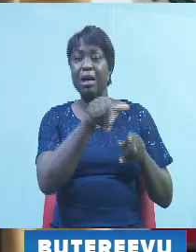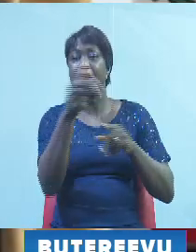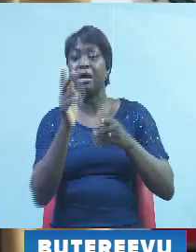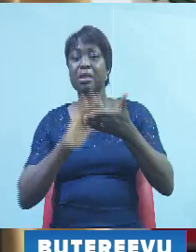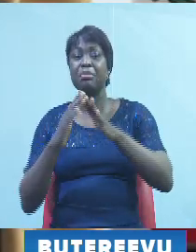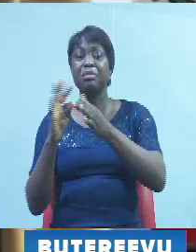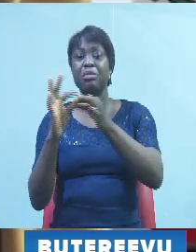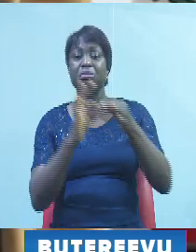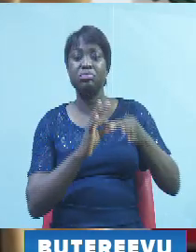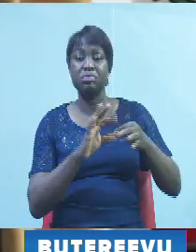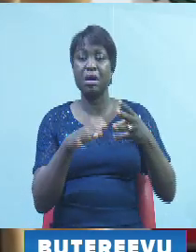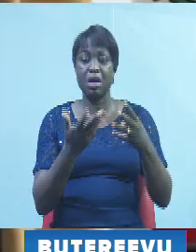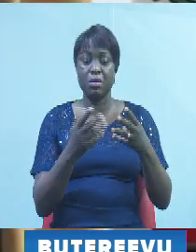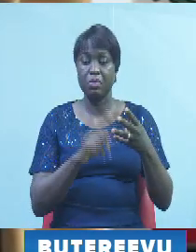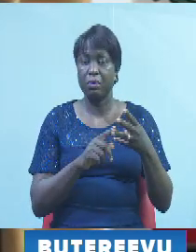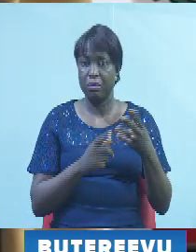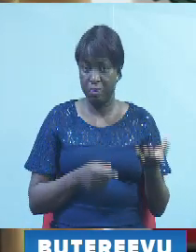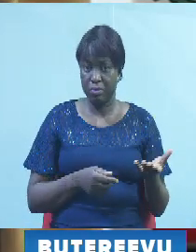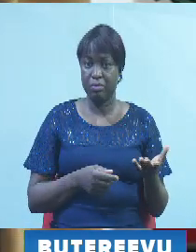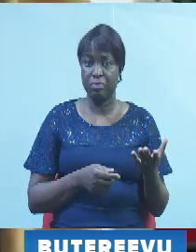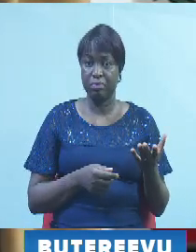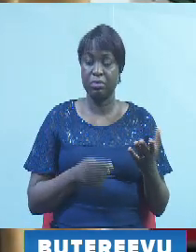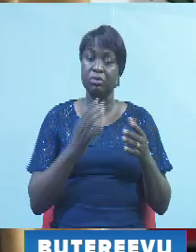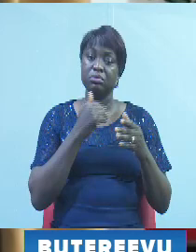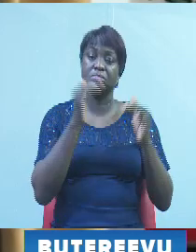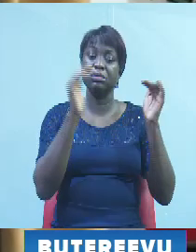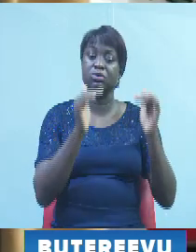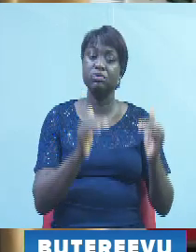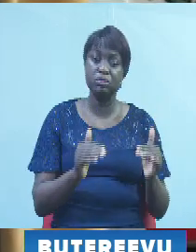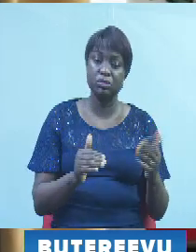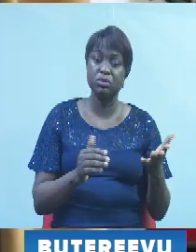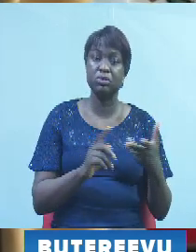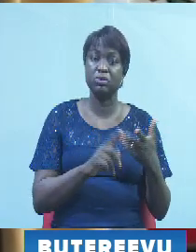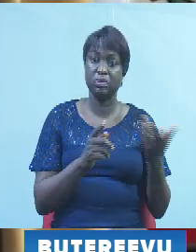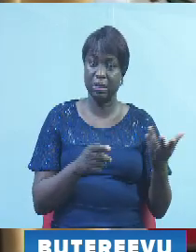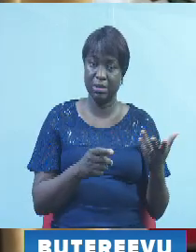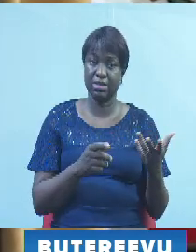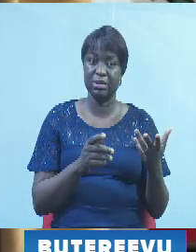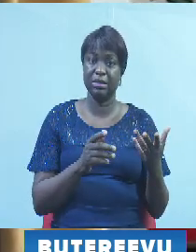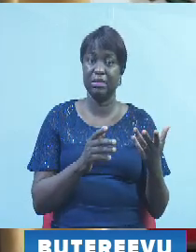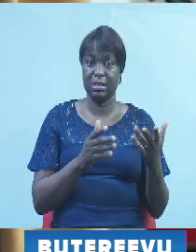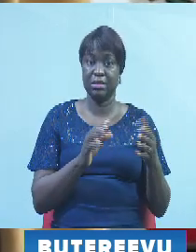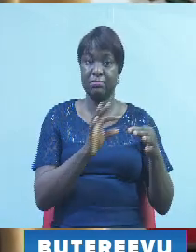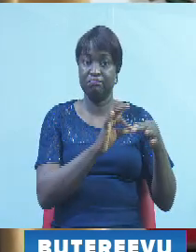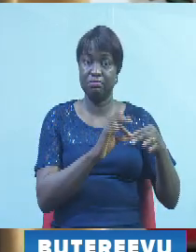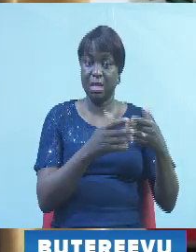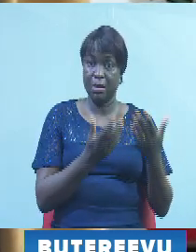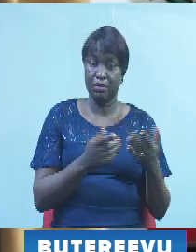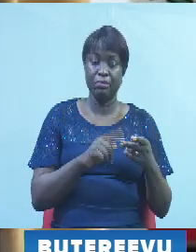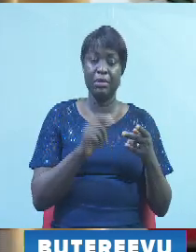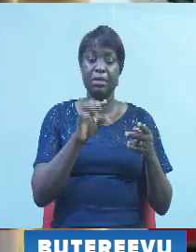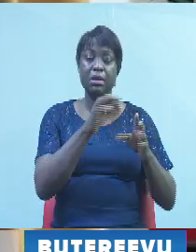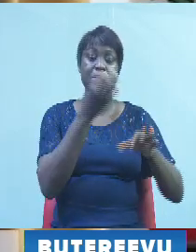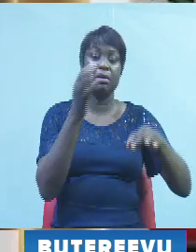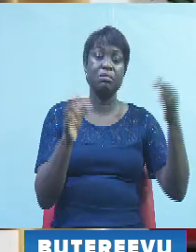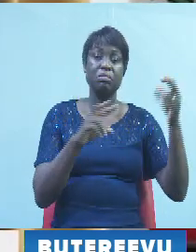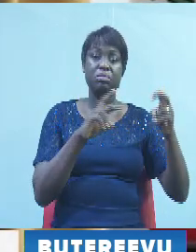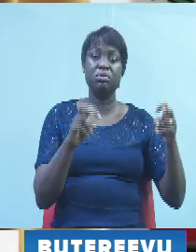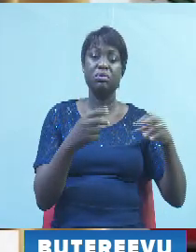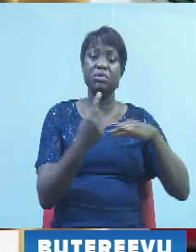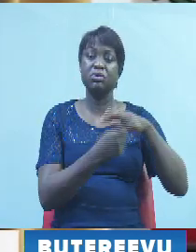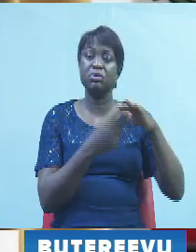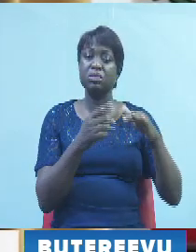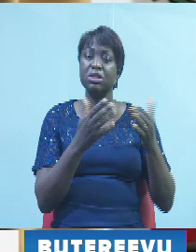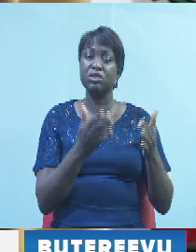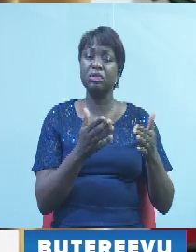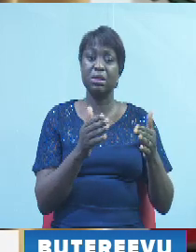One, to examine corporate governance structures at the National Social Security Fund. Two, to examine the circumstances surrounding the